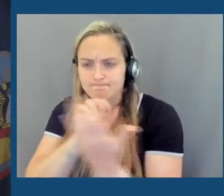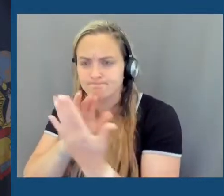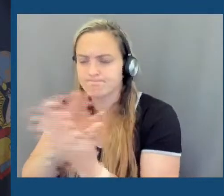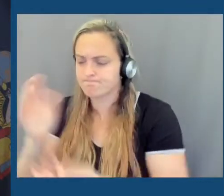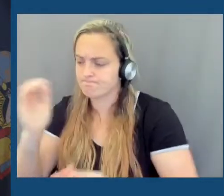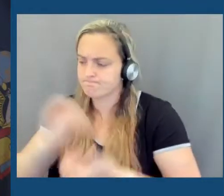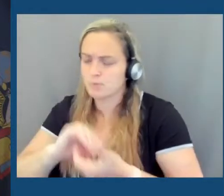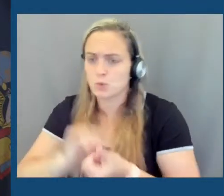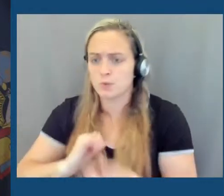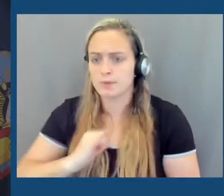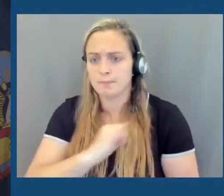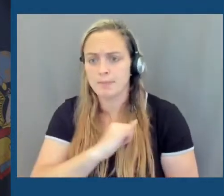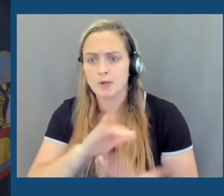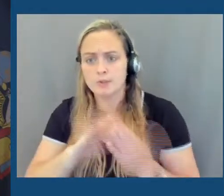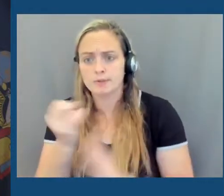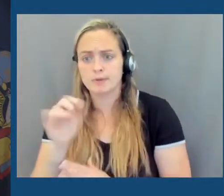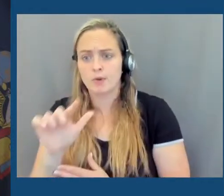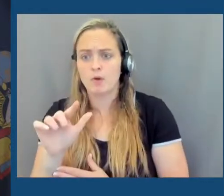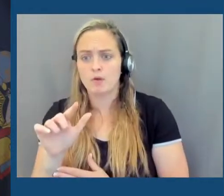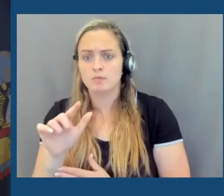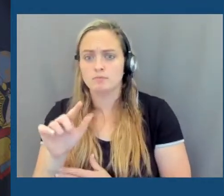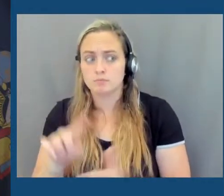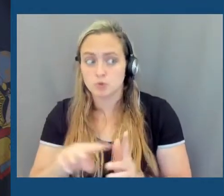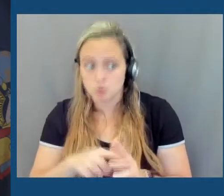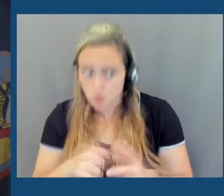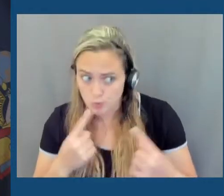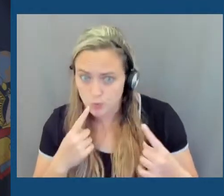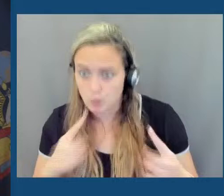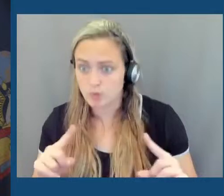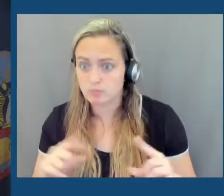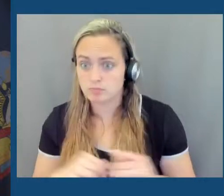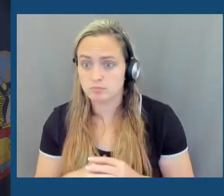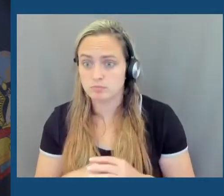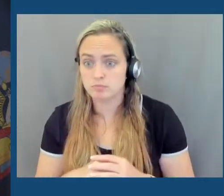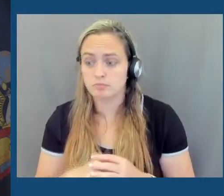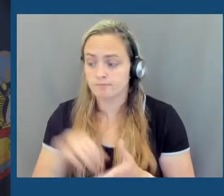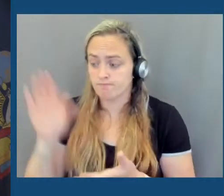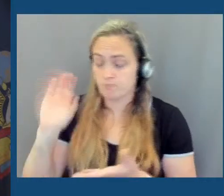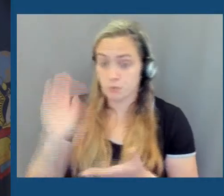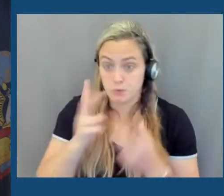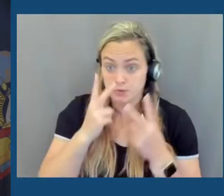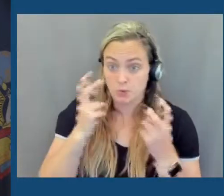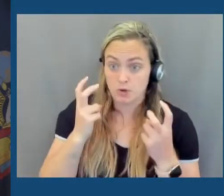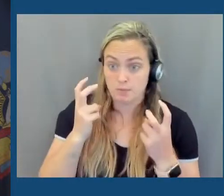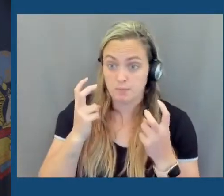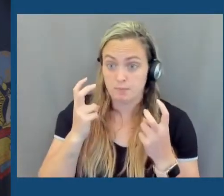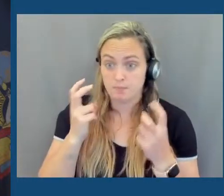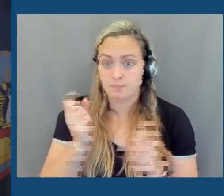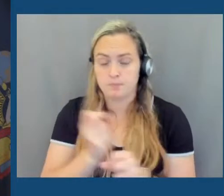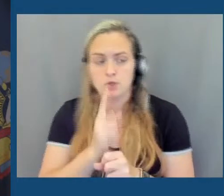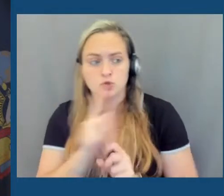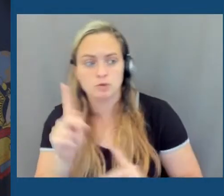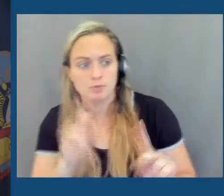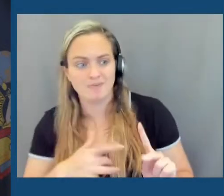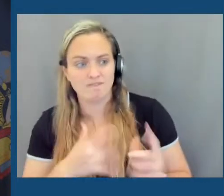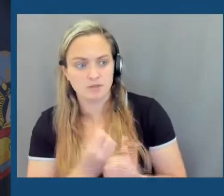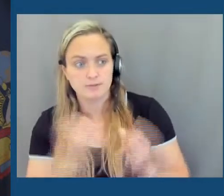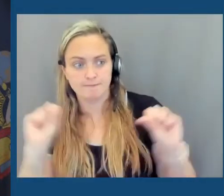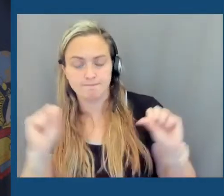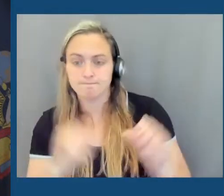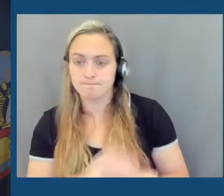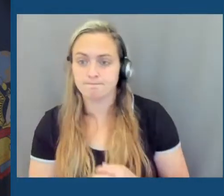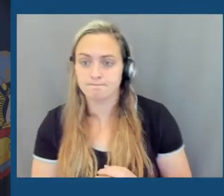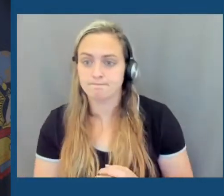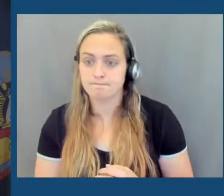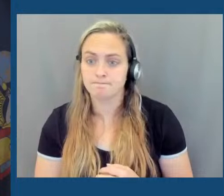mayor and City Hall is beginning to work, both in reducing crime and making people feel safer.